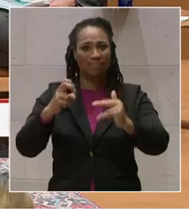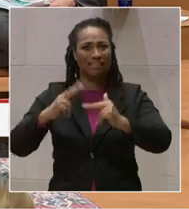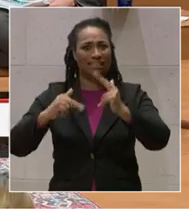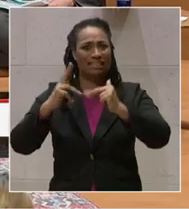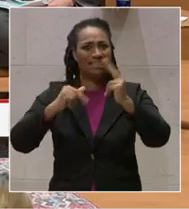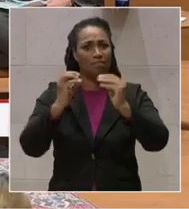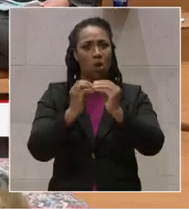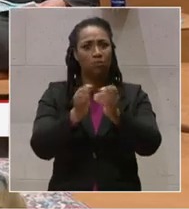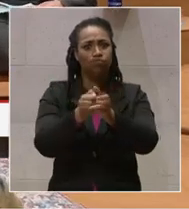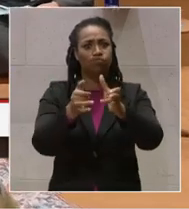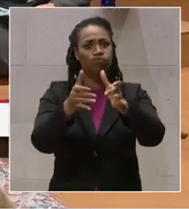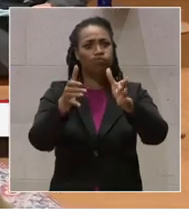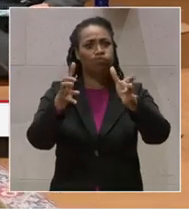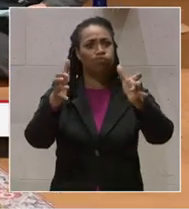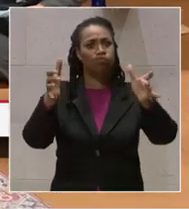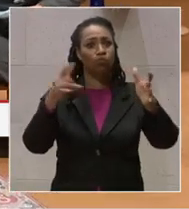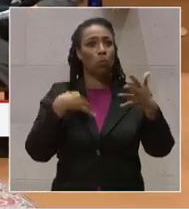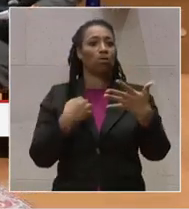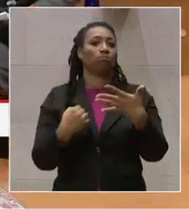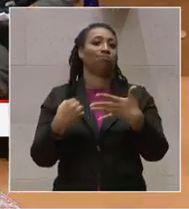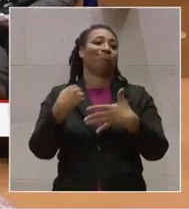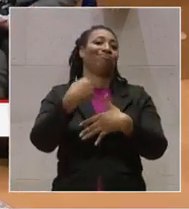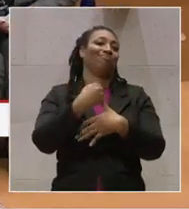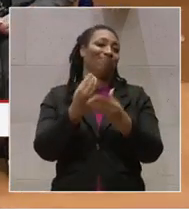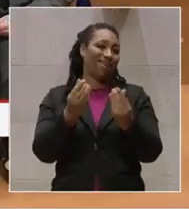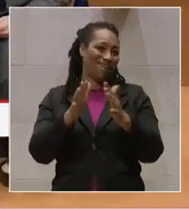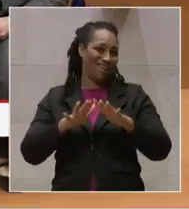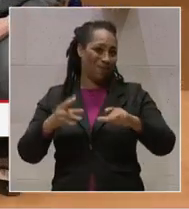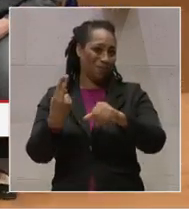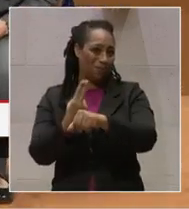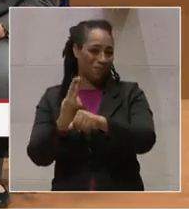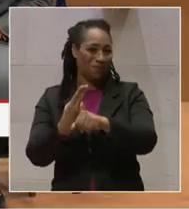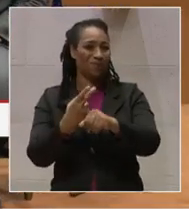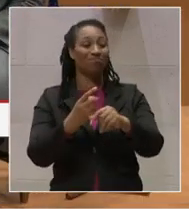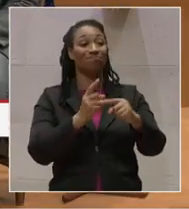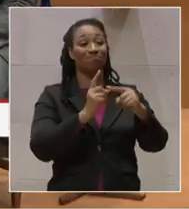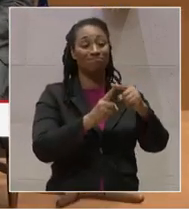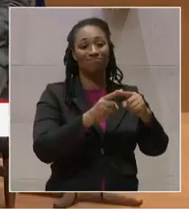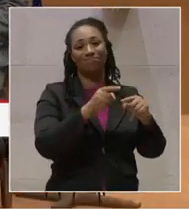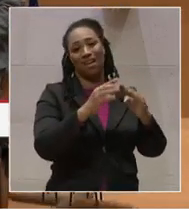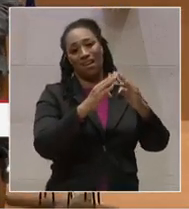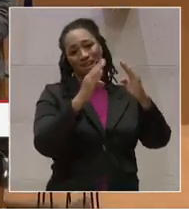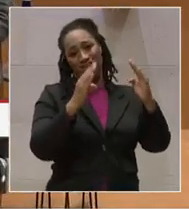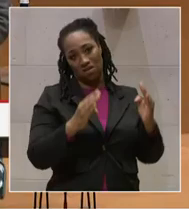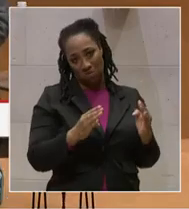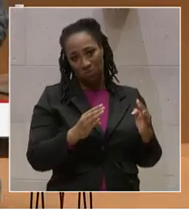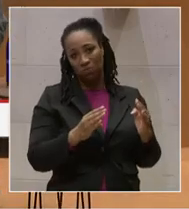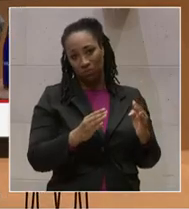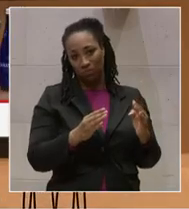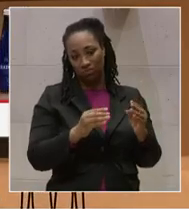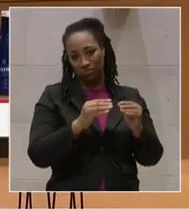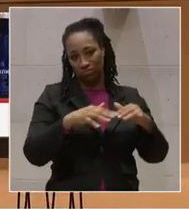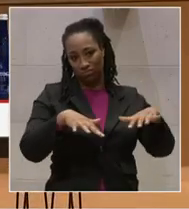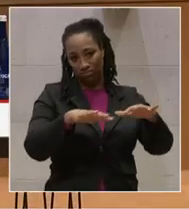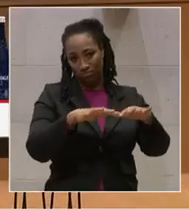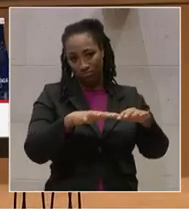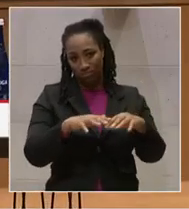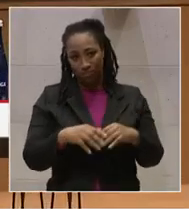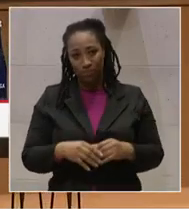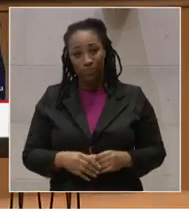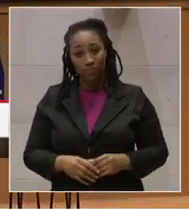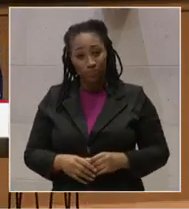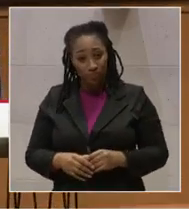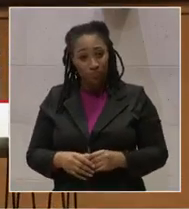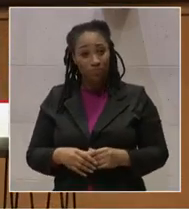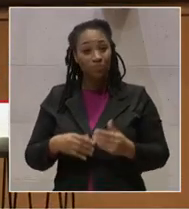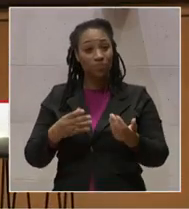priorities. So that is going on right now. We're also working very closely with the Urban Institute, and I just want to thank them for the partnership that